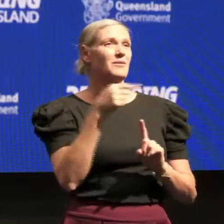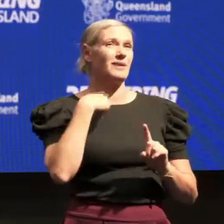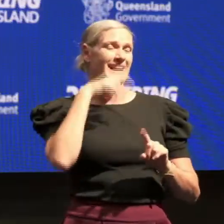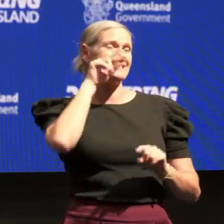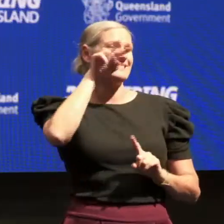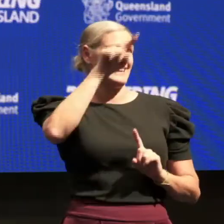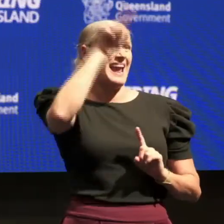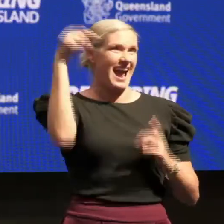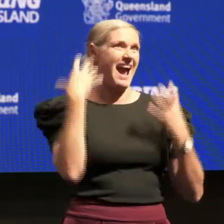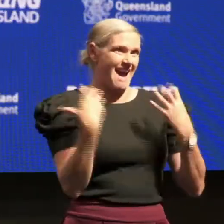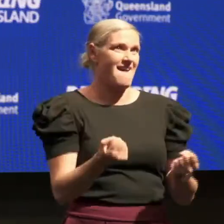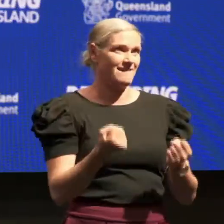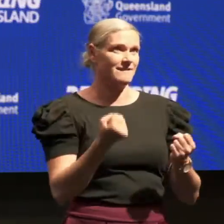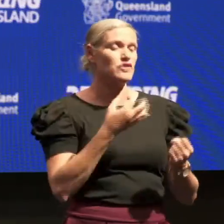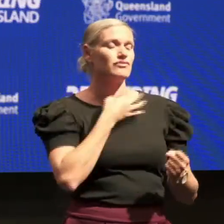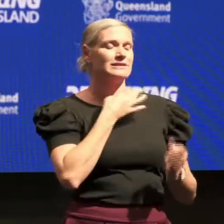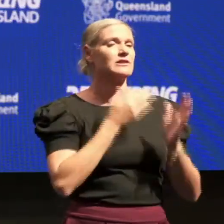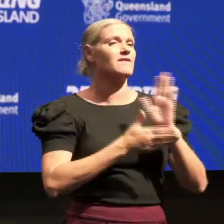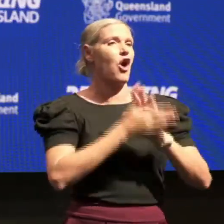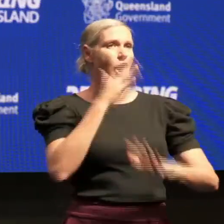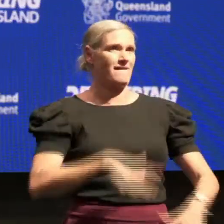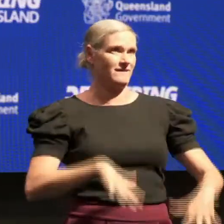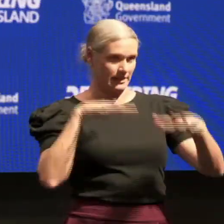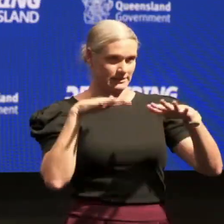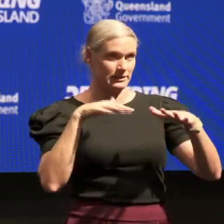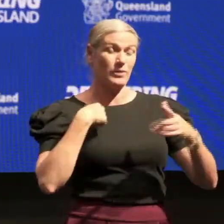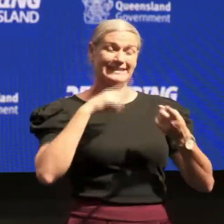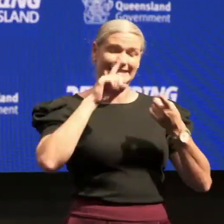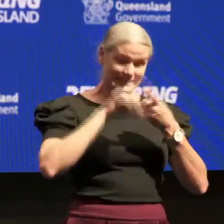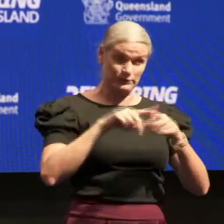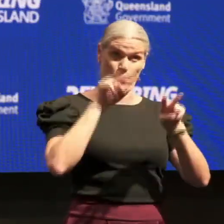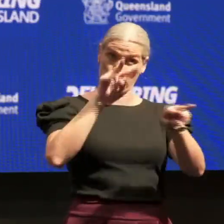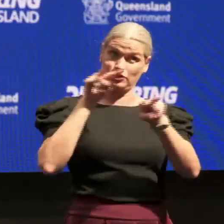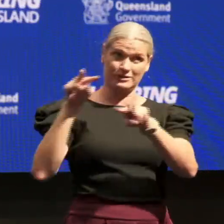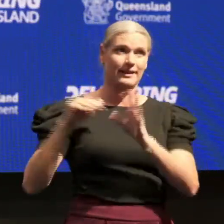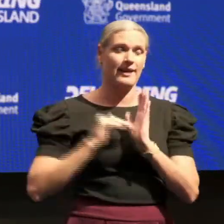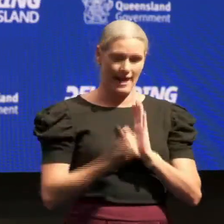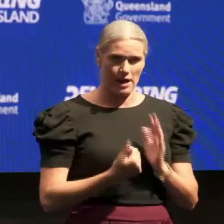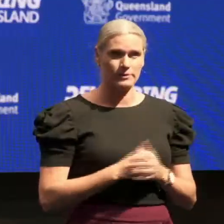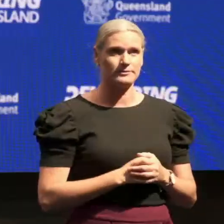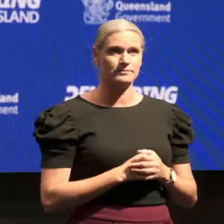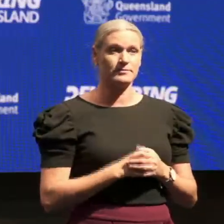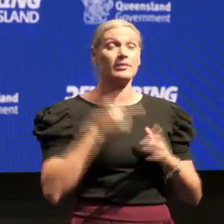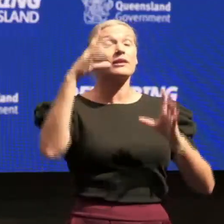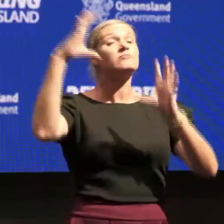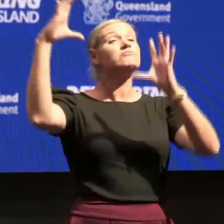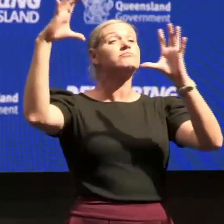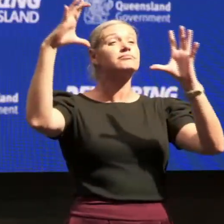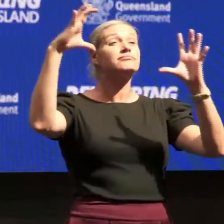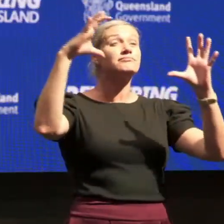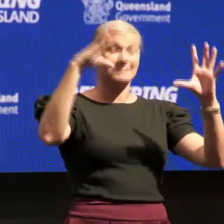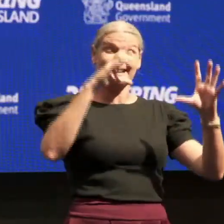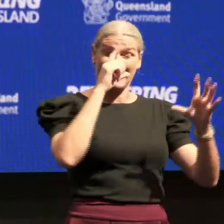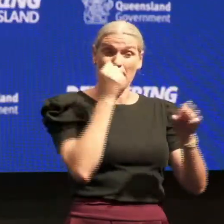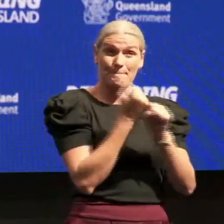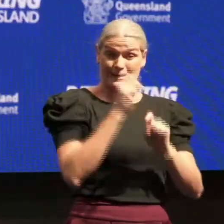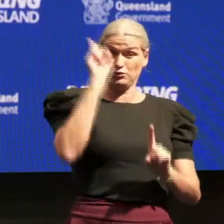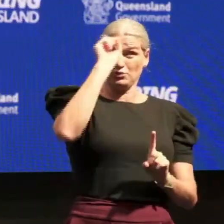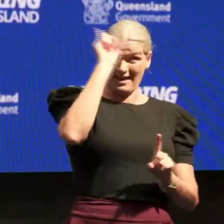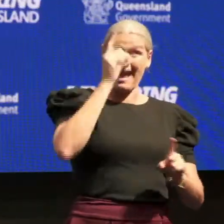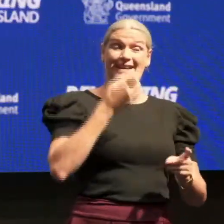moment. And we'll be very closely monitoring that. So the system has the potential to produce that